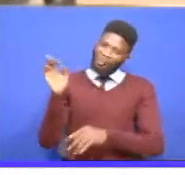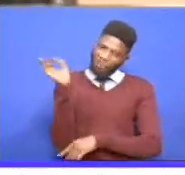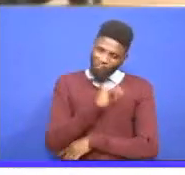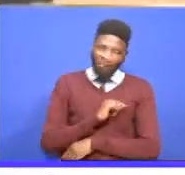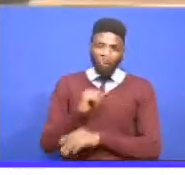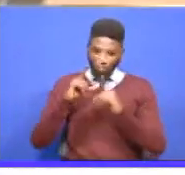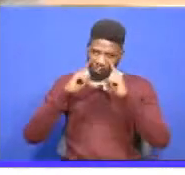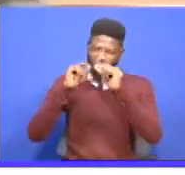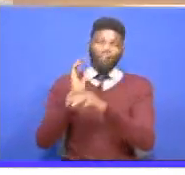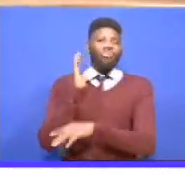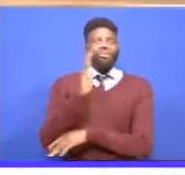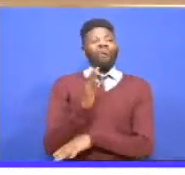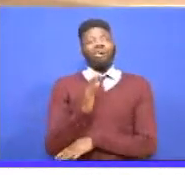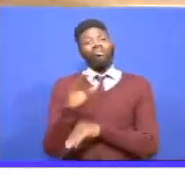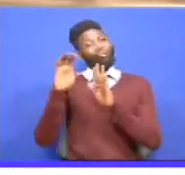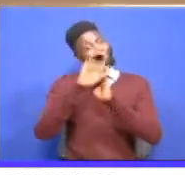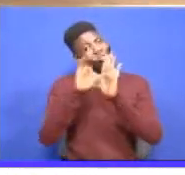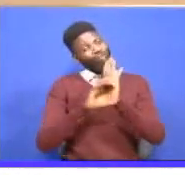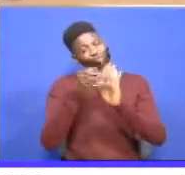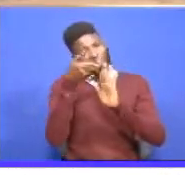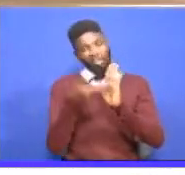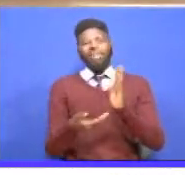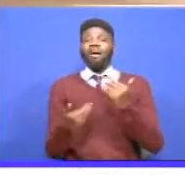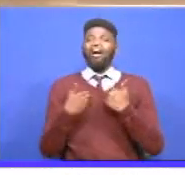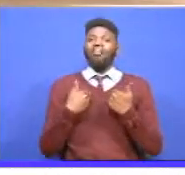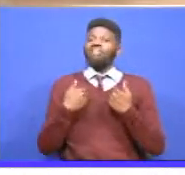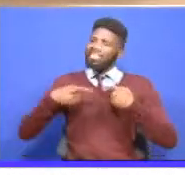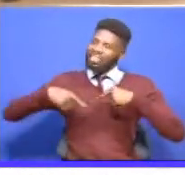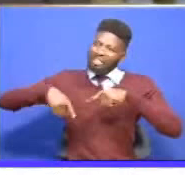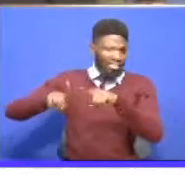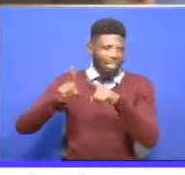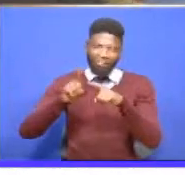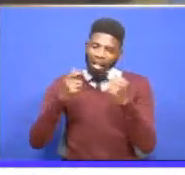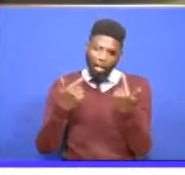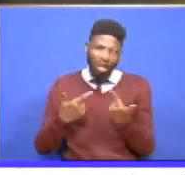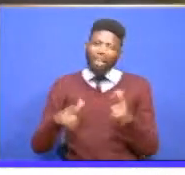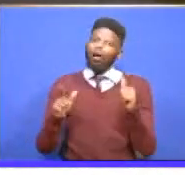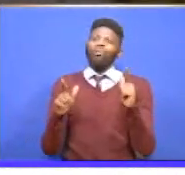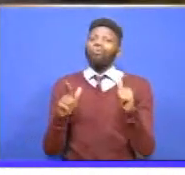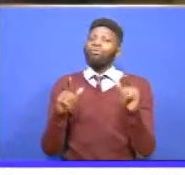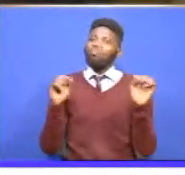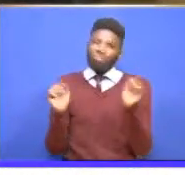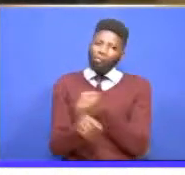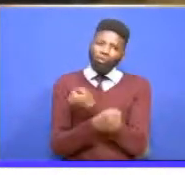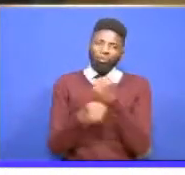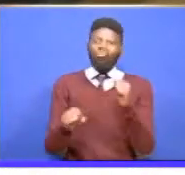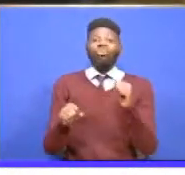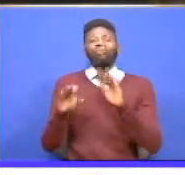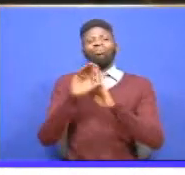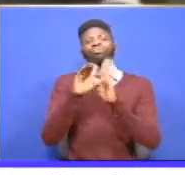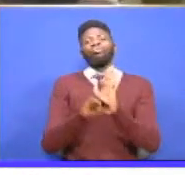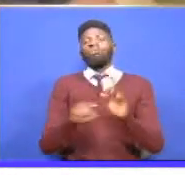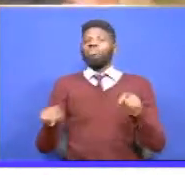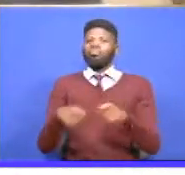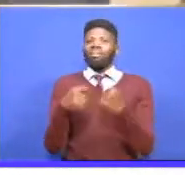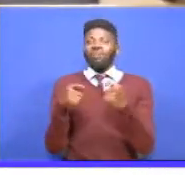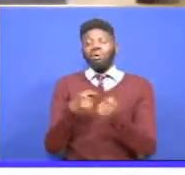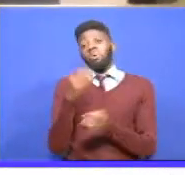constitutional, and we should not violate, she should not violate the constitution because